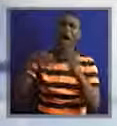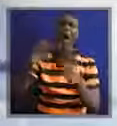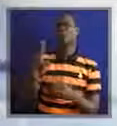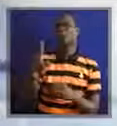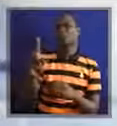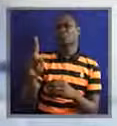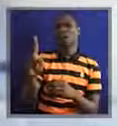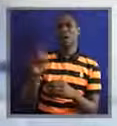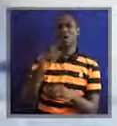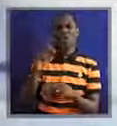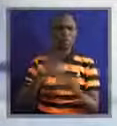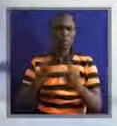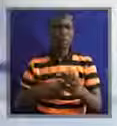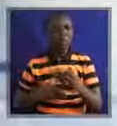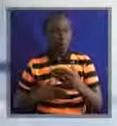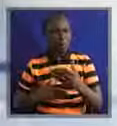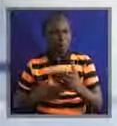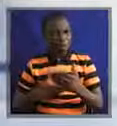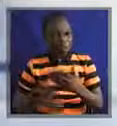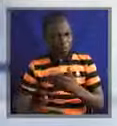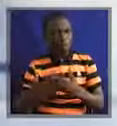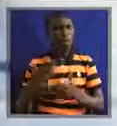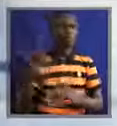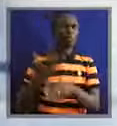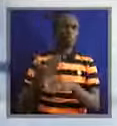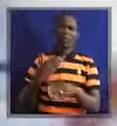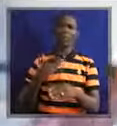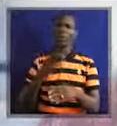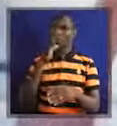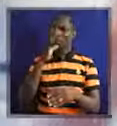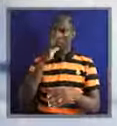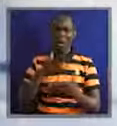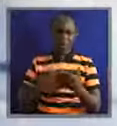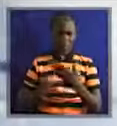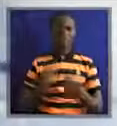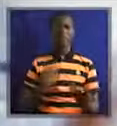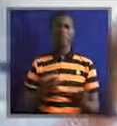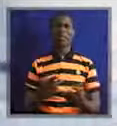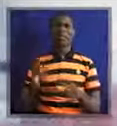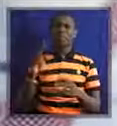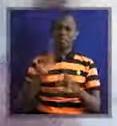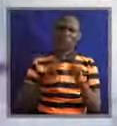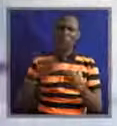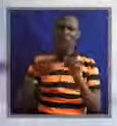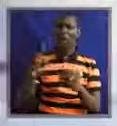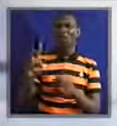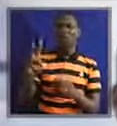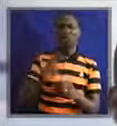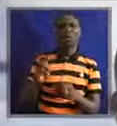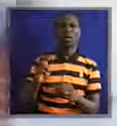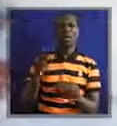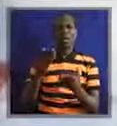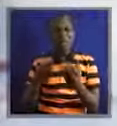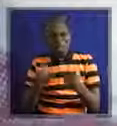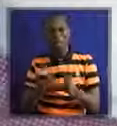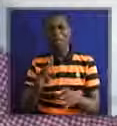ansa na ye be wo me maame aba me maame aba wo me enipa be se 200 ebi enipa be se 1000